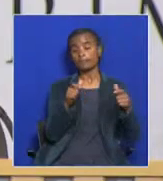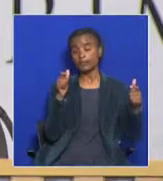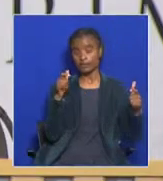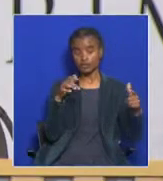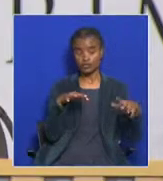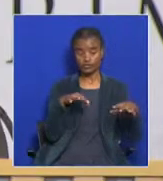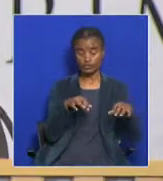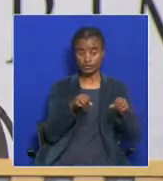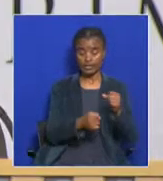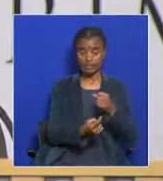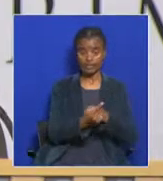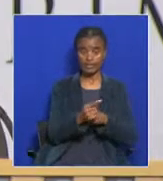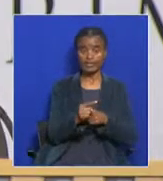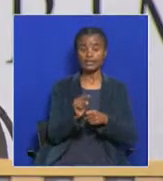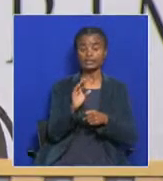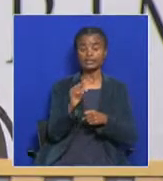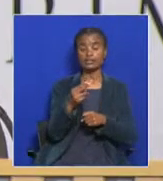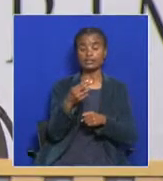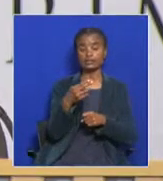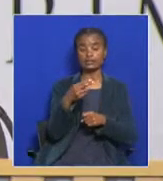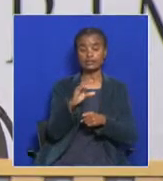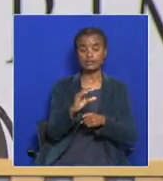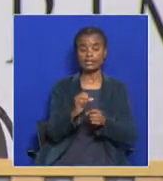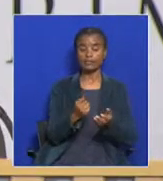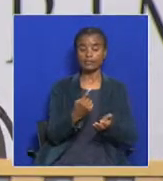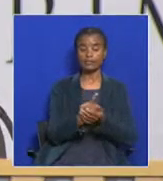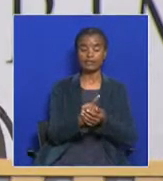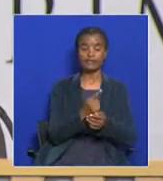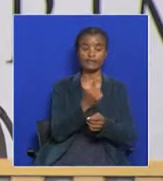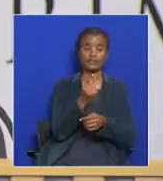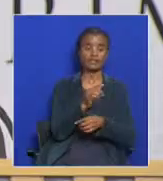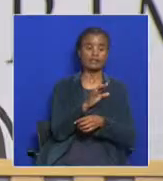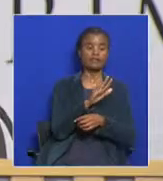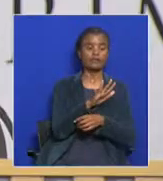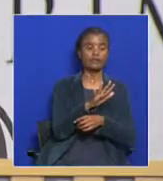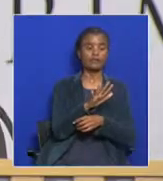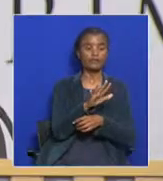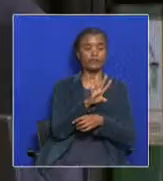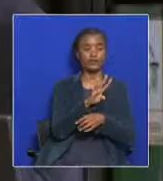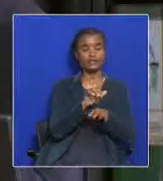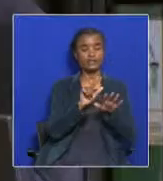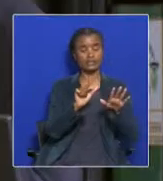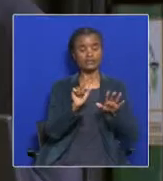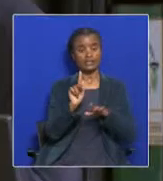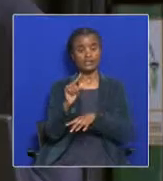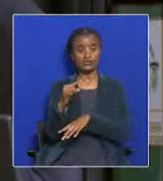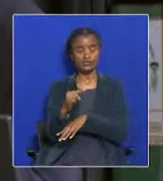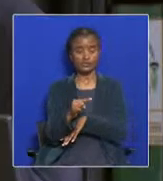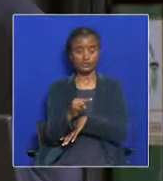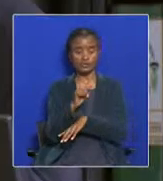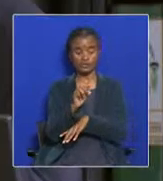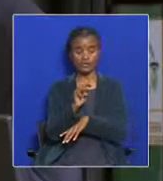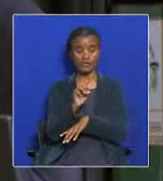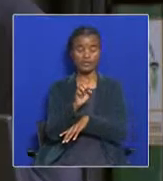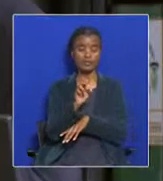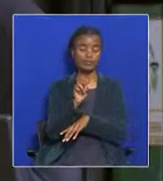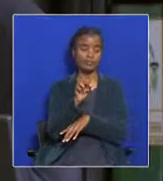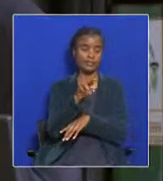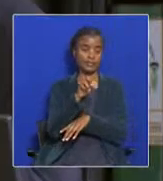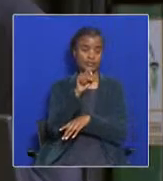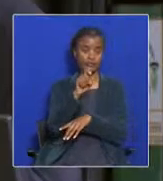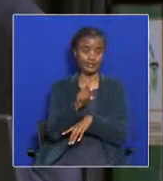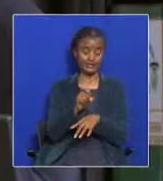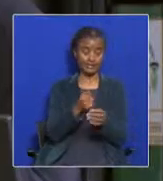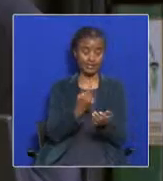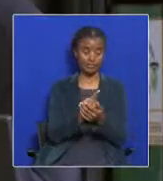of the Mandrax, 547 kilos, and this was... Okay, that's the first part. Second part? Yeah, so it's only